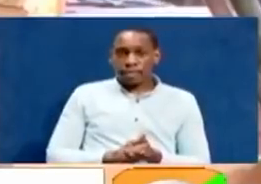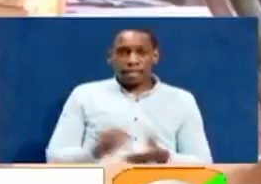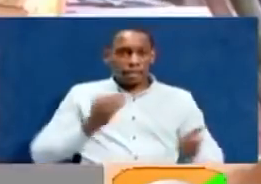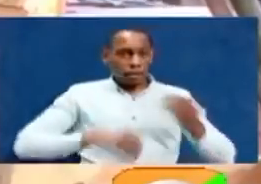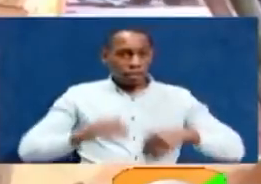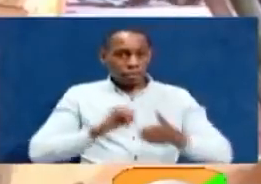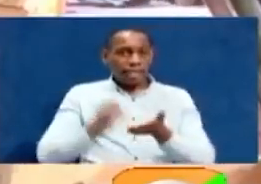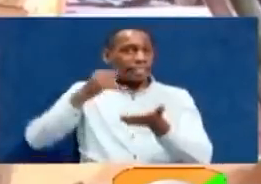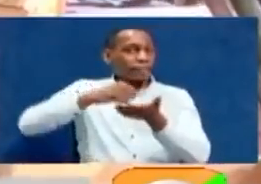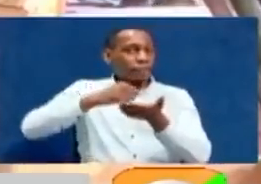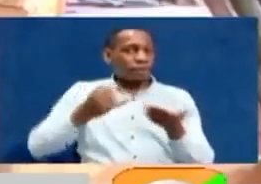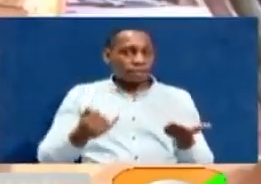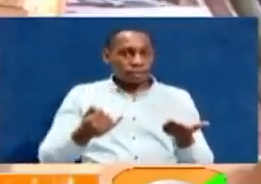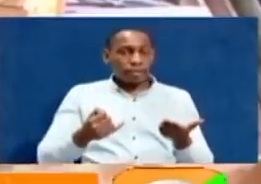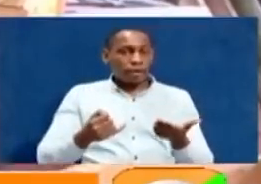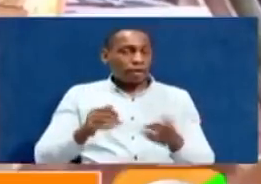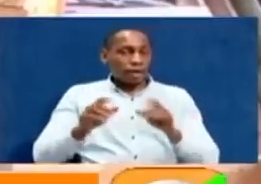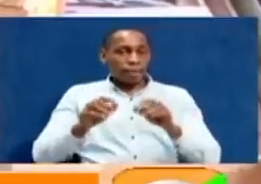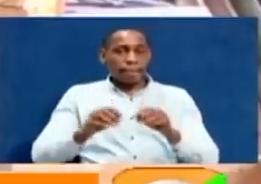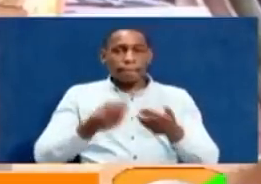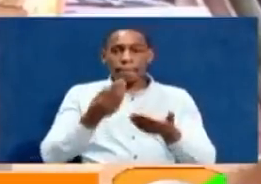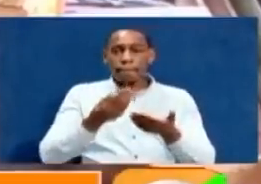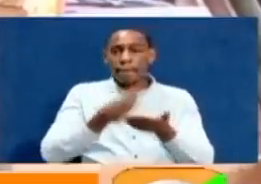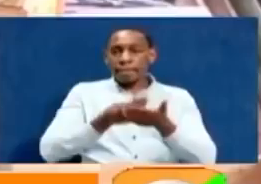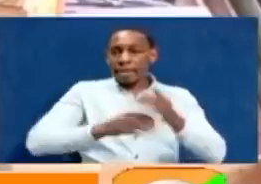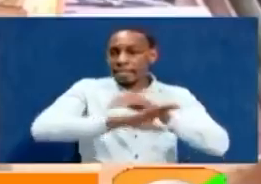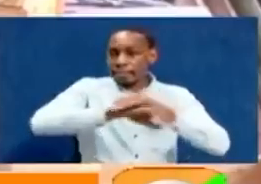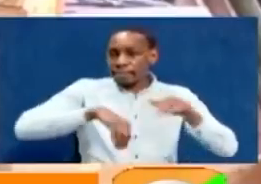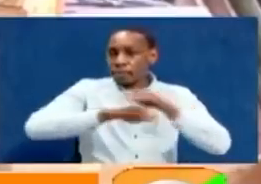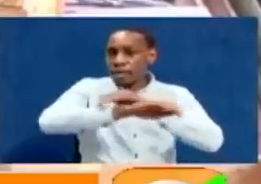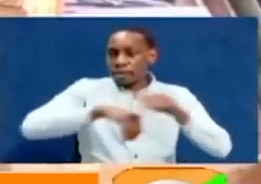Corruption wanaingizanga ndani, unasikia pesa zimetolewa,